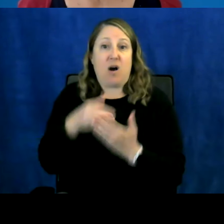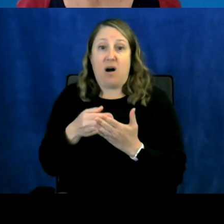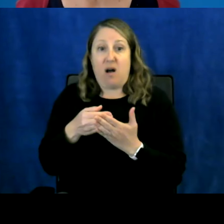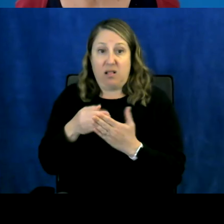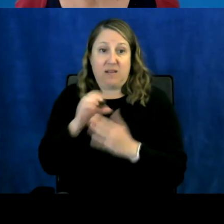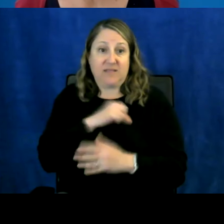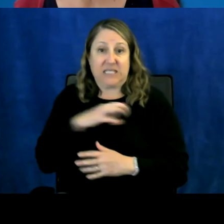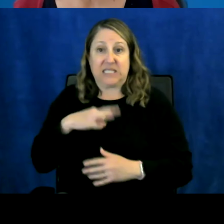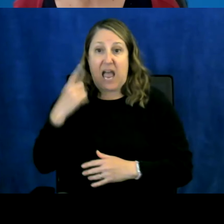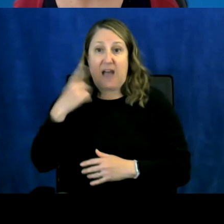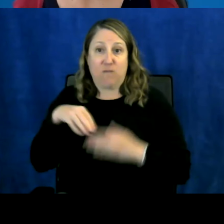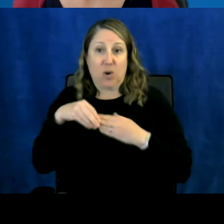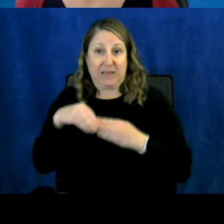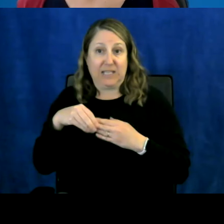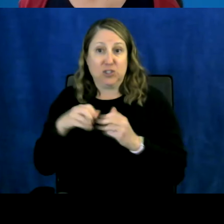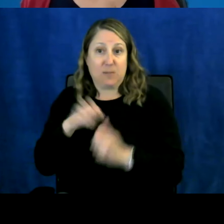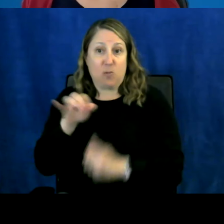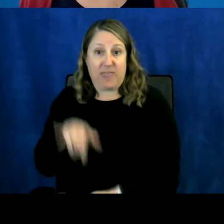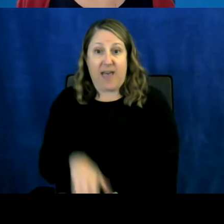their leadership on this as well.